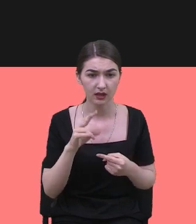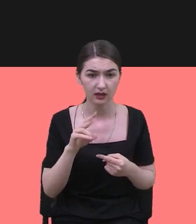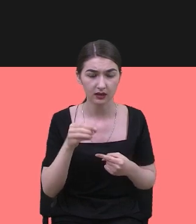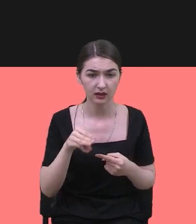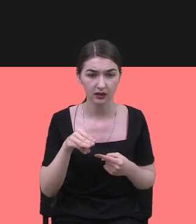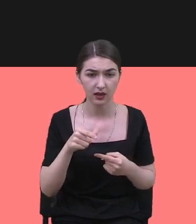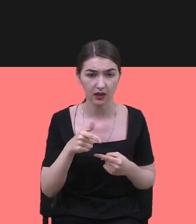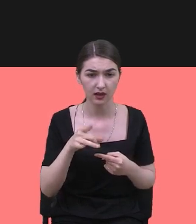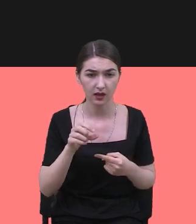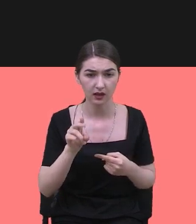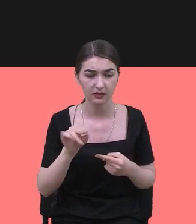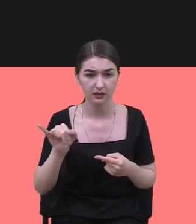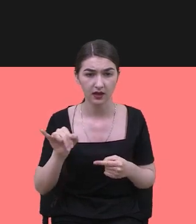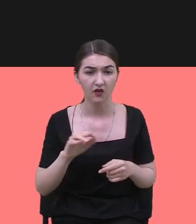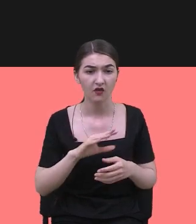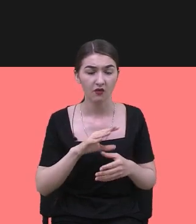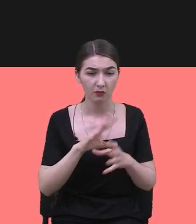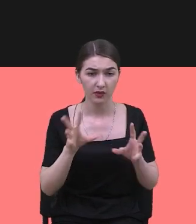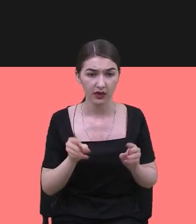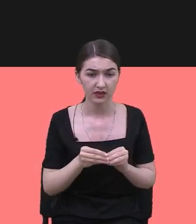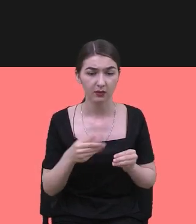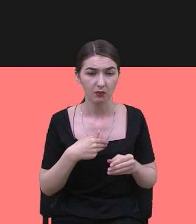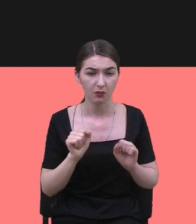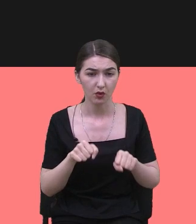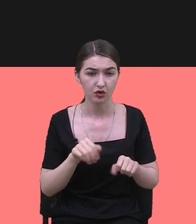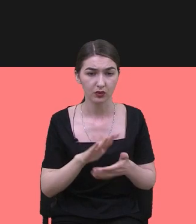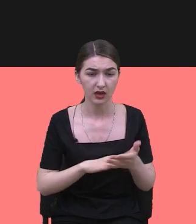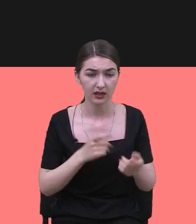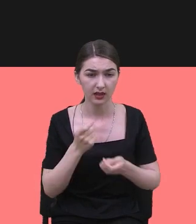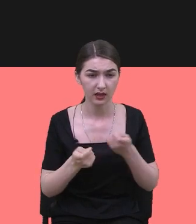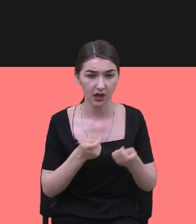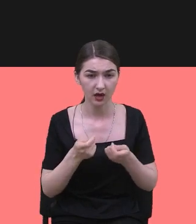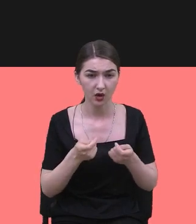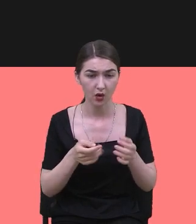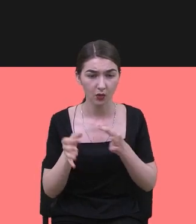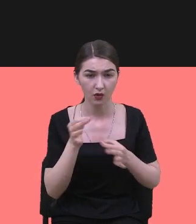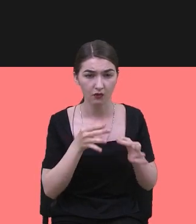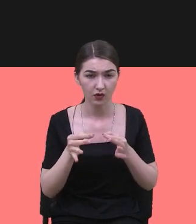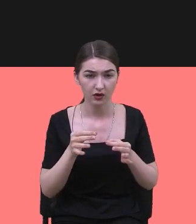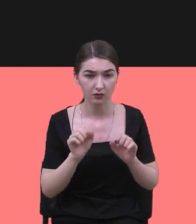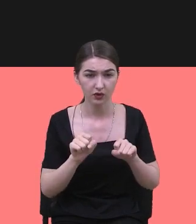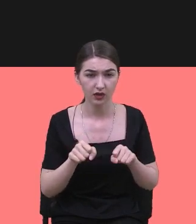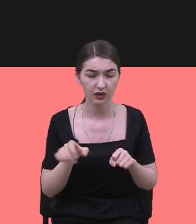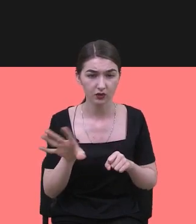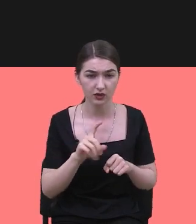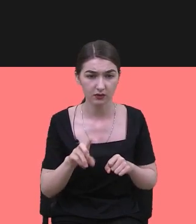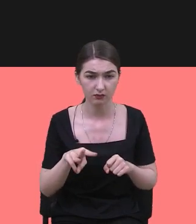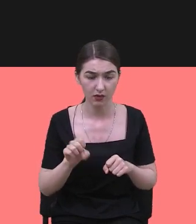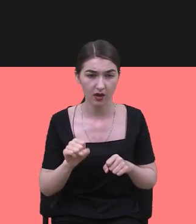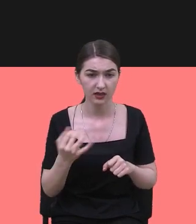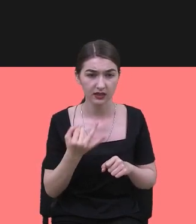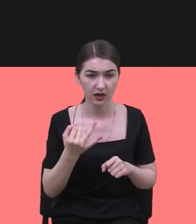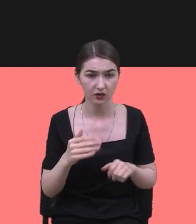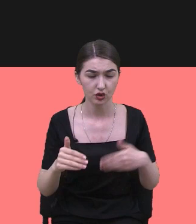quite easy to integrate and add this to the other platforms. So we